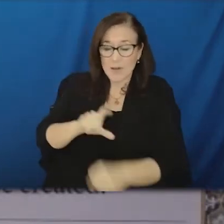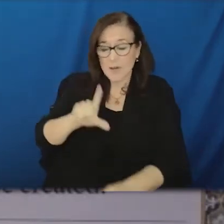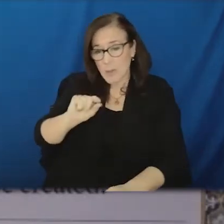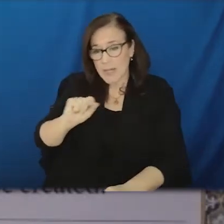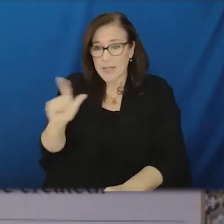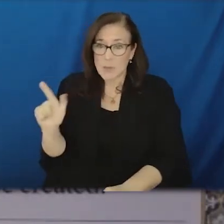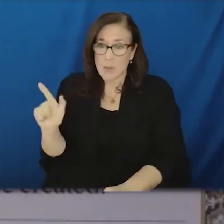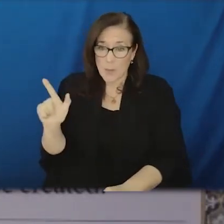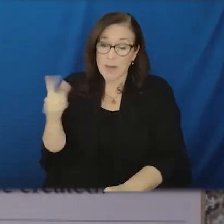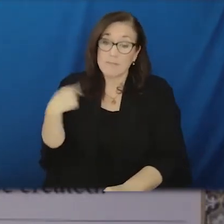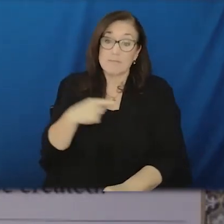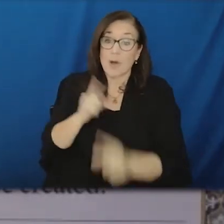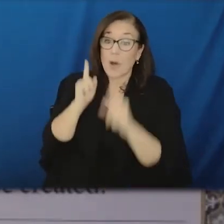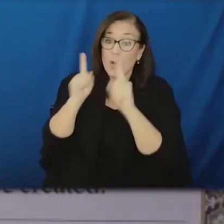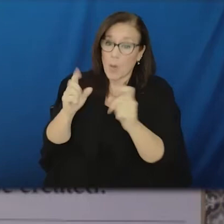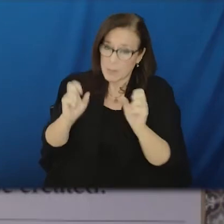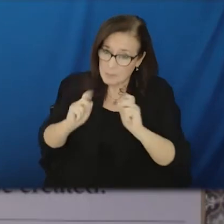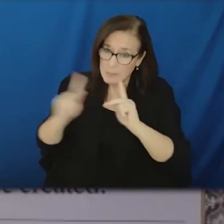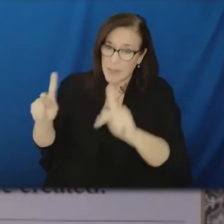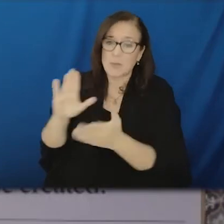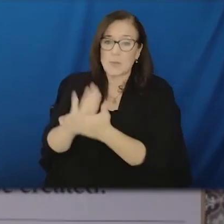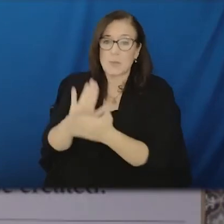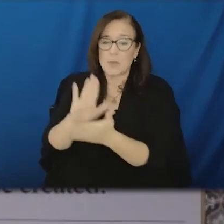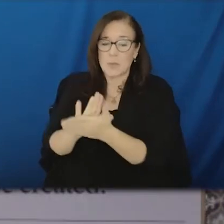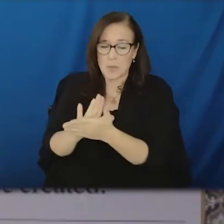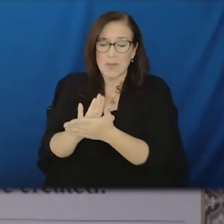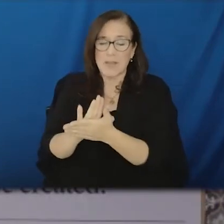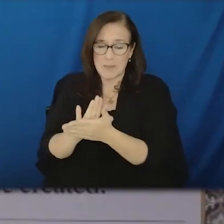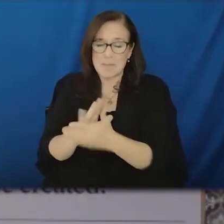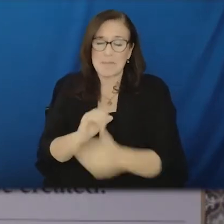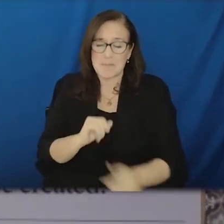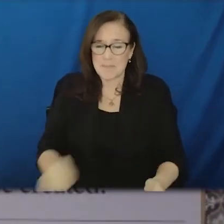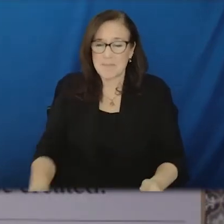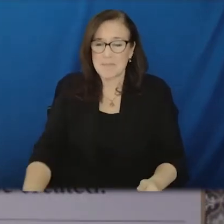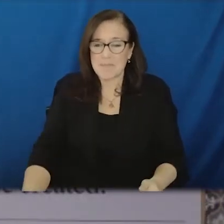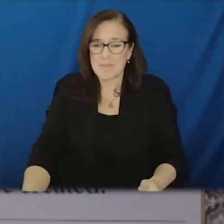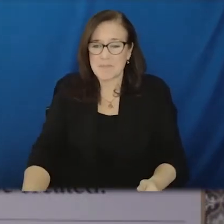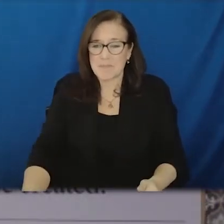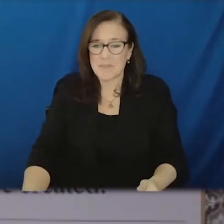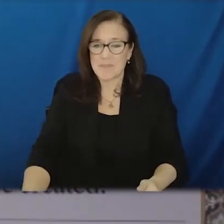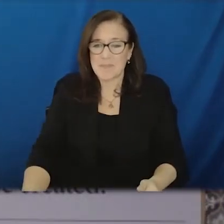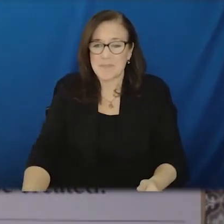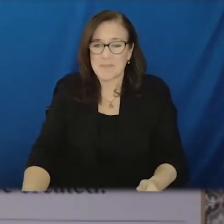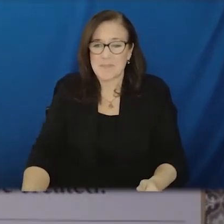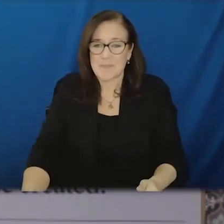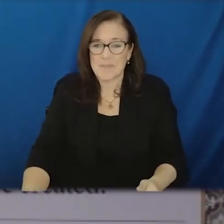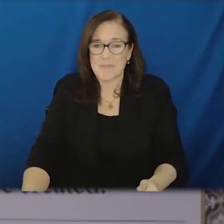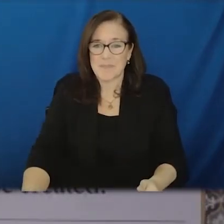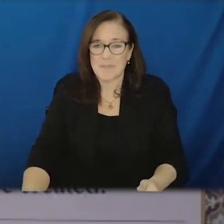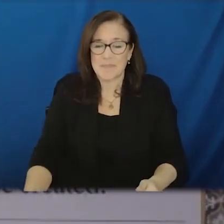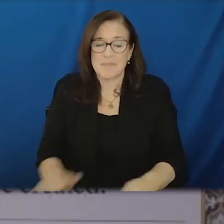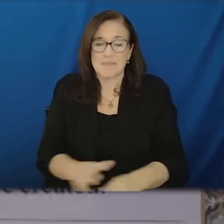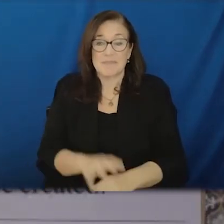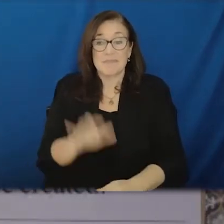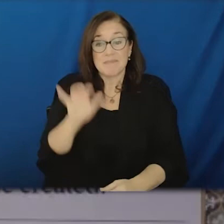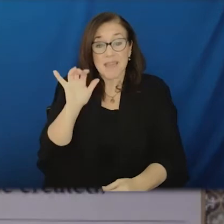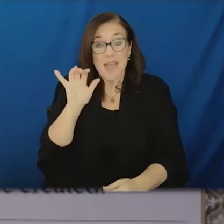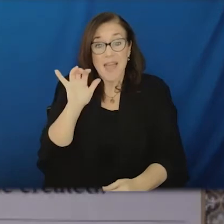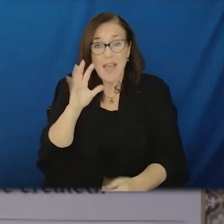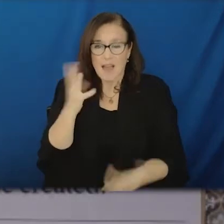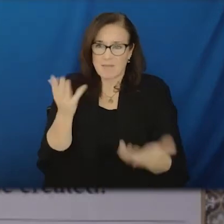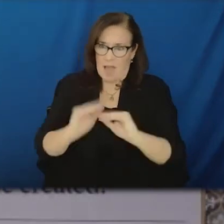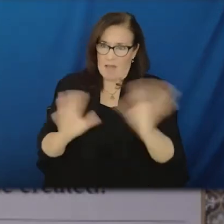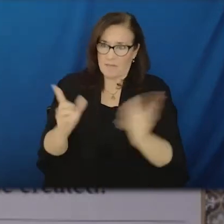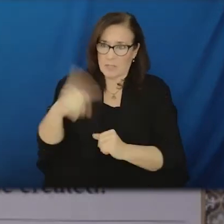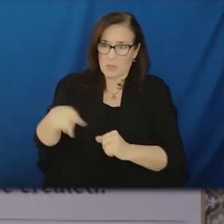2020-2021 goal of safely returning our students and staff to in-person instruction and ensuring outstanding communication with